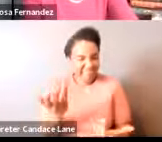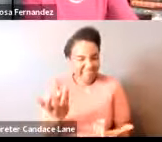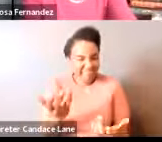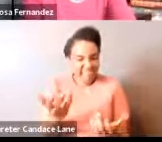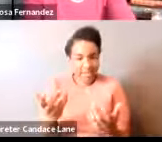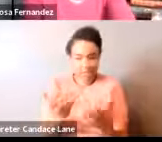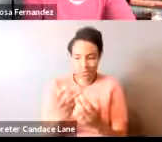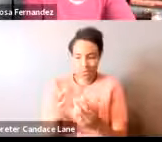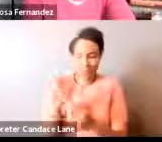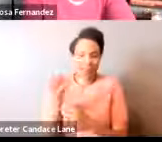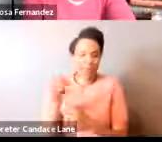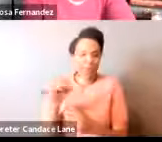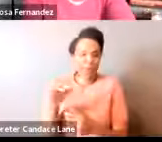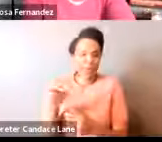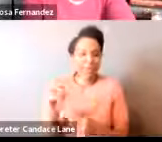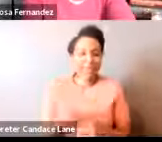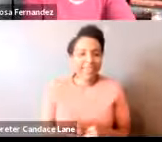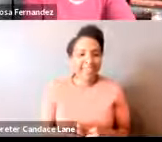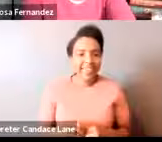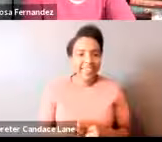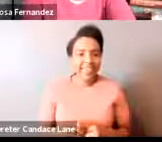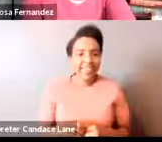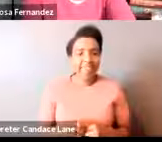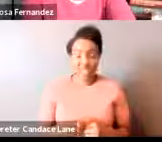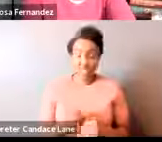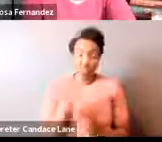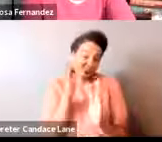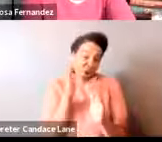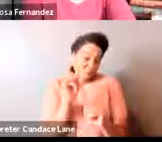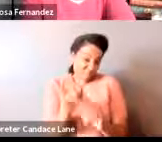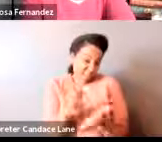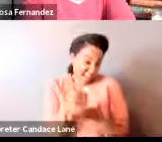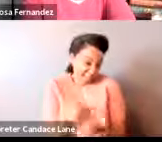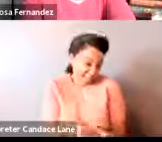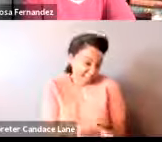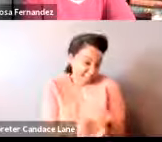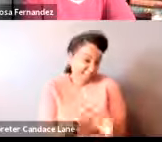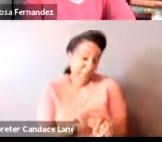I think, yeah, I hope that helps, yeah.